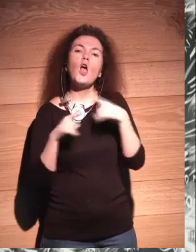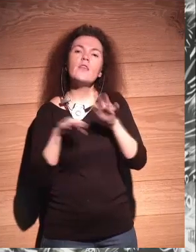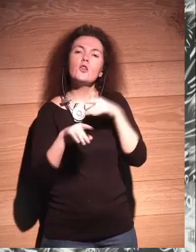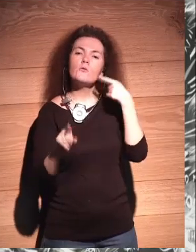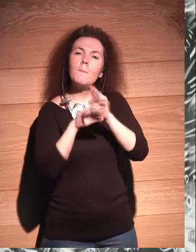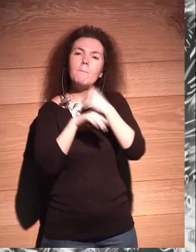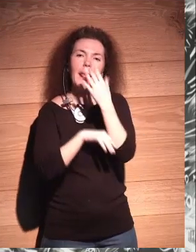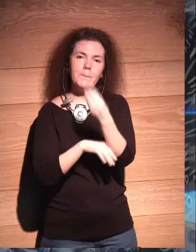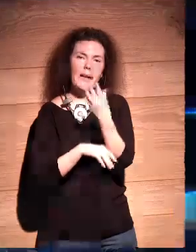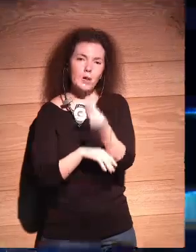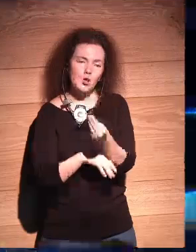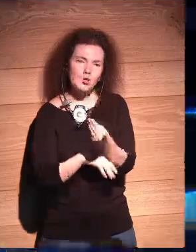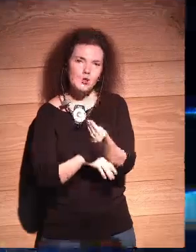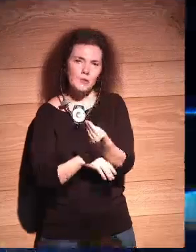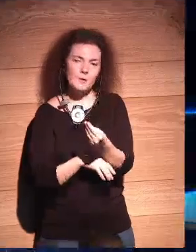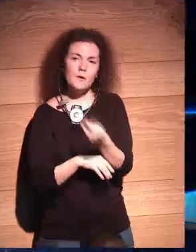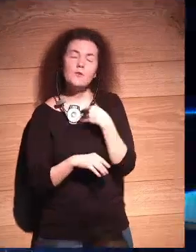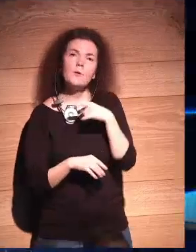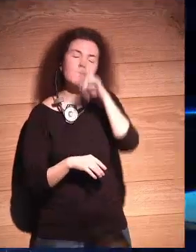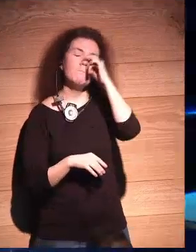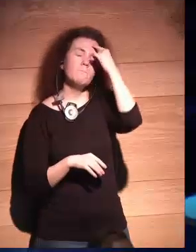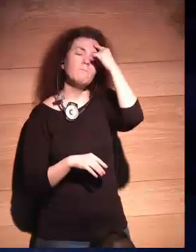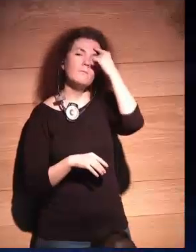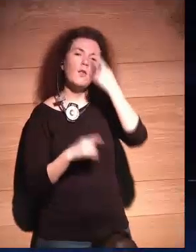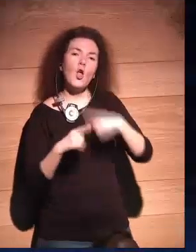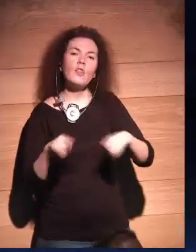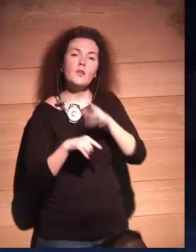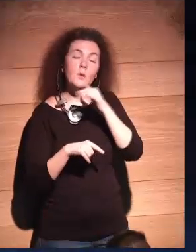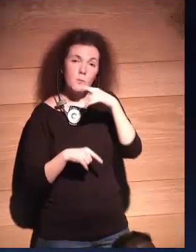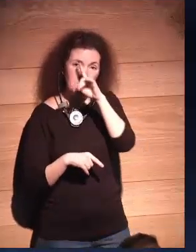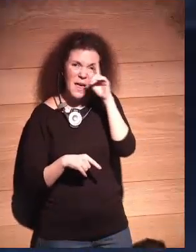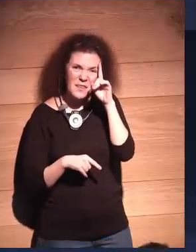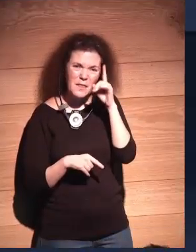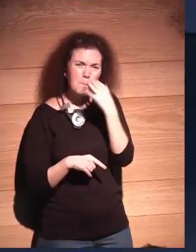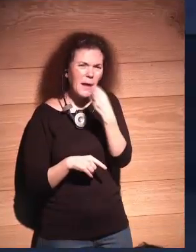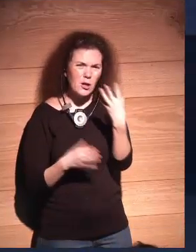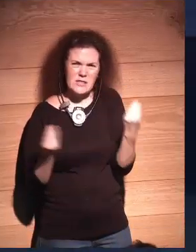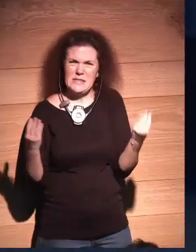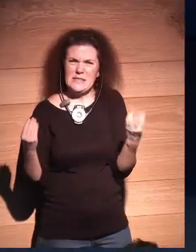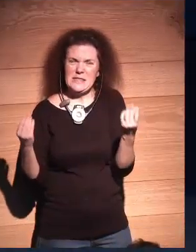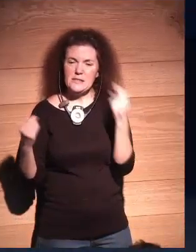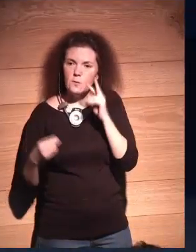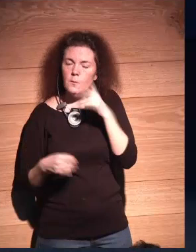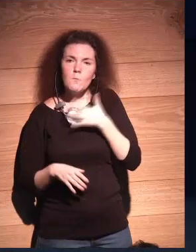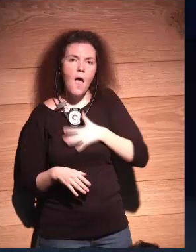these concerts because there's so many dogs here in Madrid, and it's such a pleasure to see them like jumping